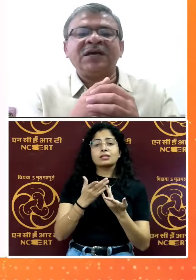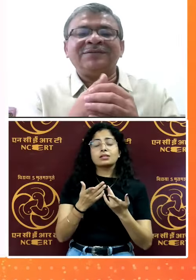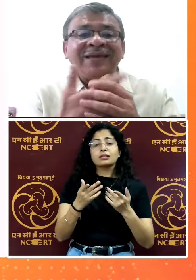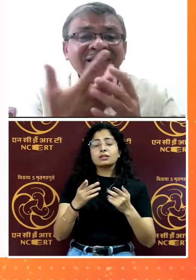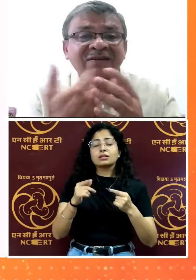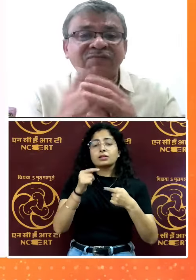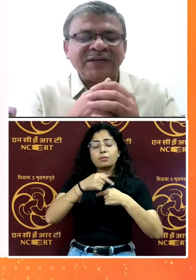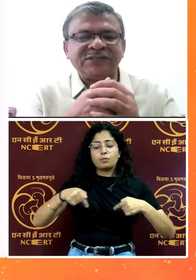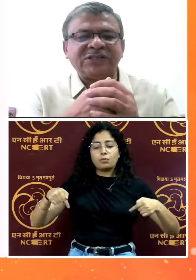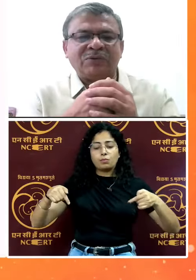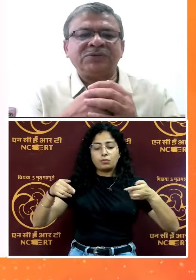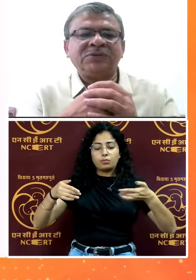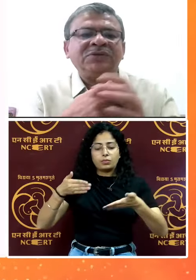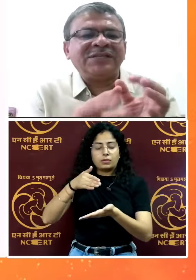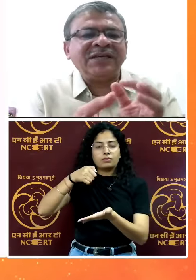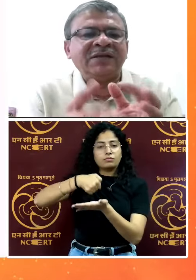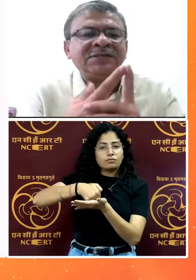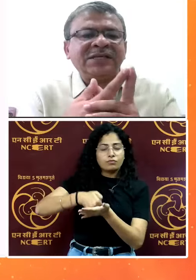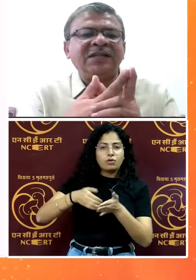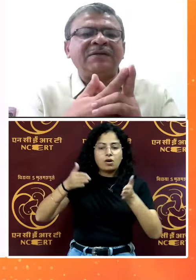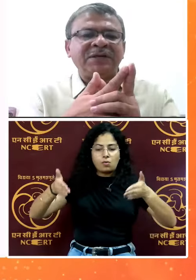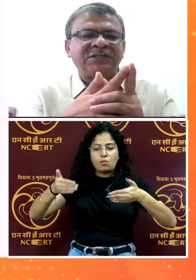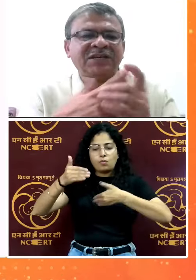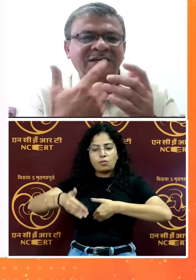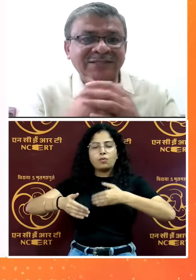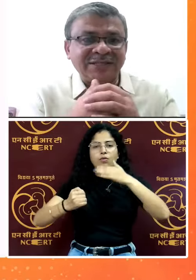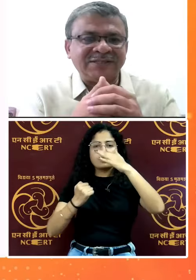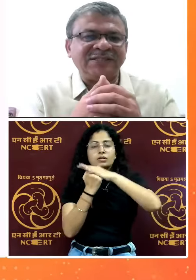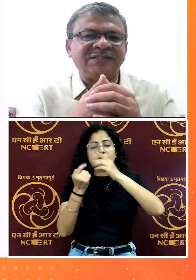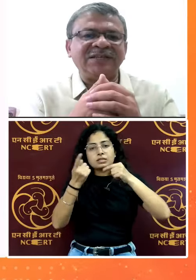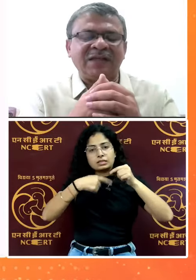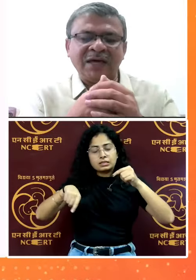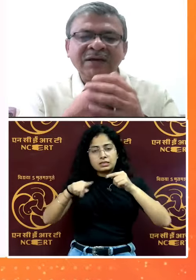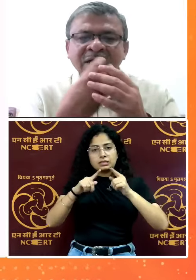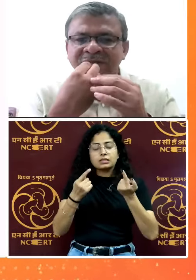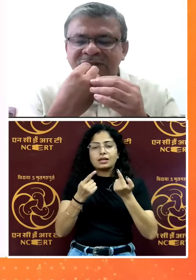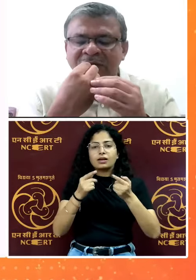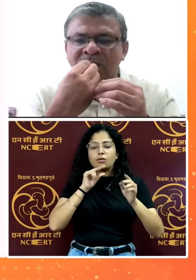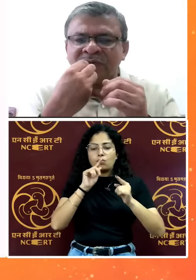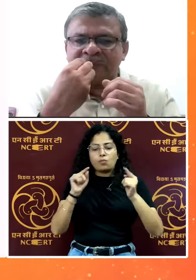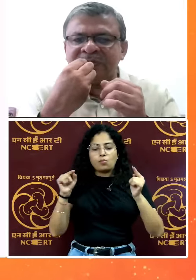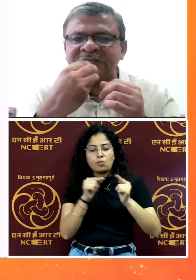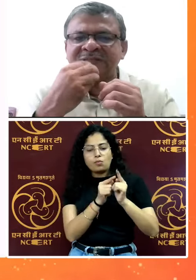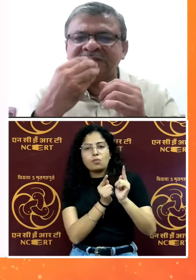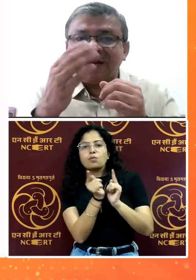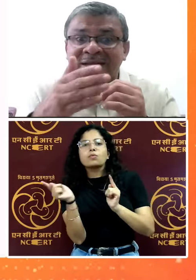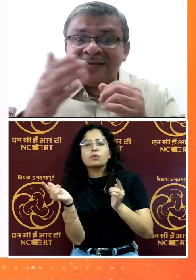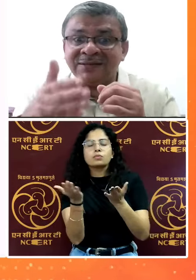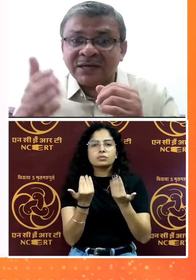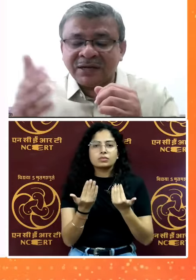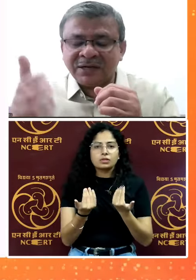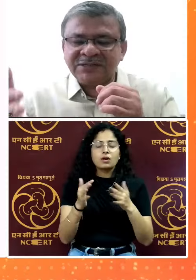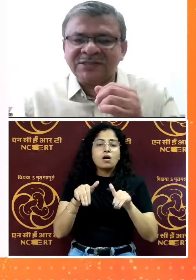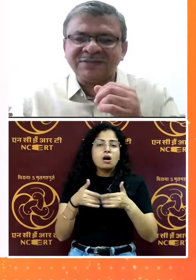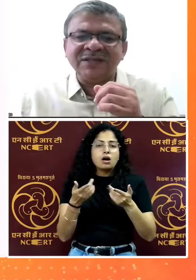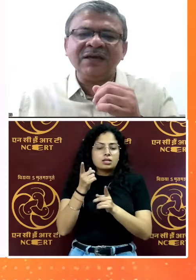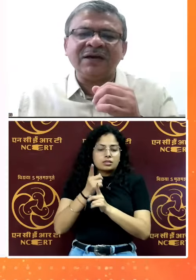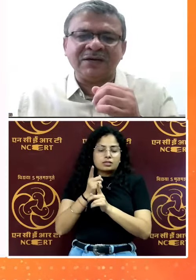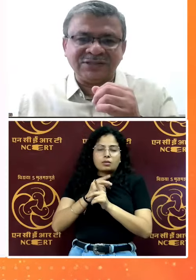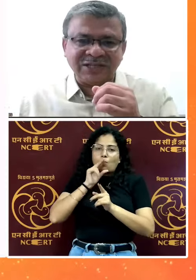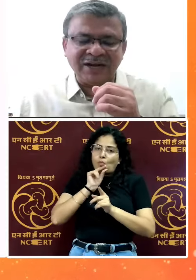boundaries, they can reflect sound. So you see in the picture, a teacher is teaching there. The sound from the teacher